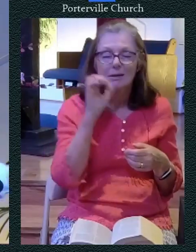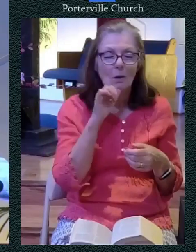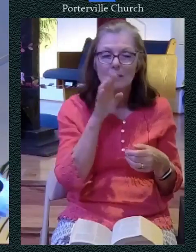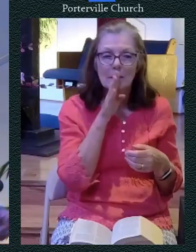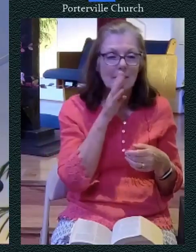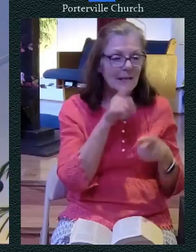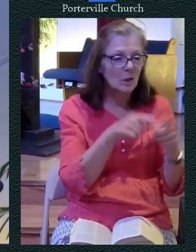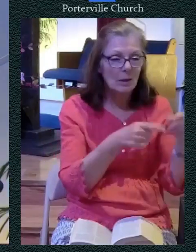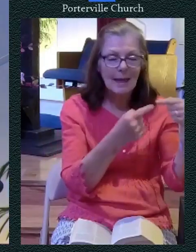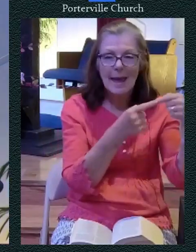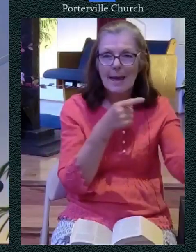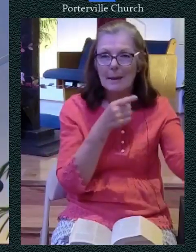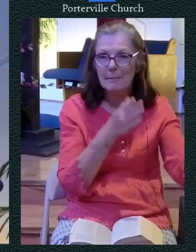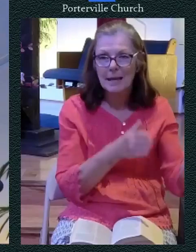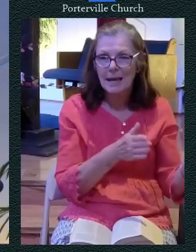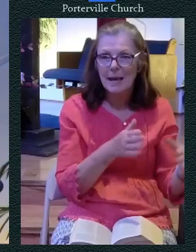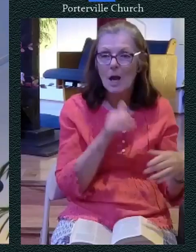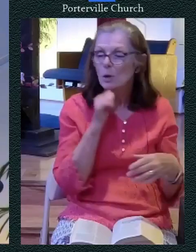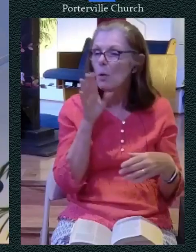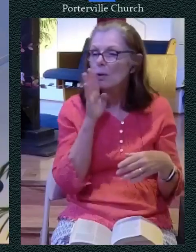Don't speak first to family.